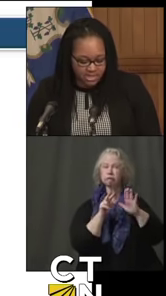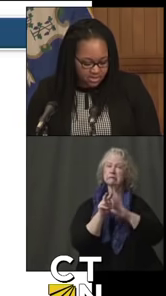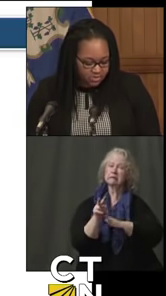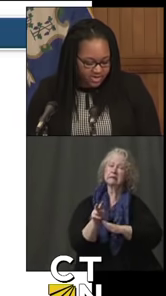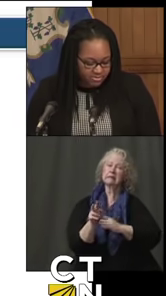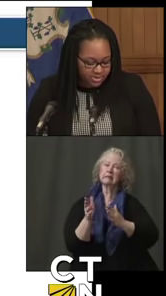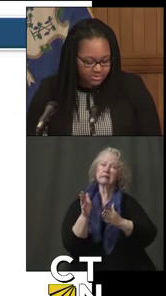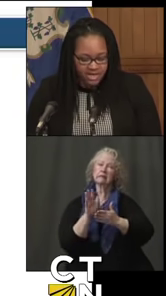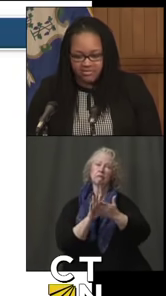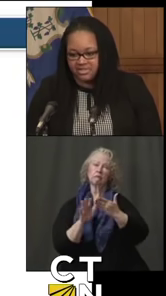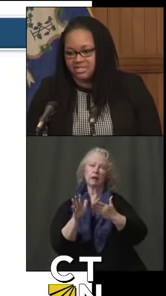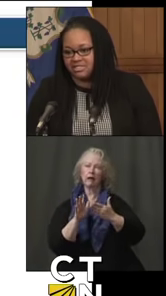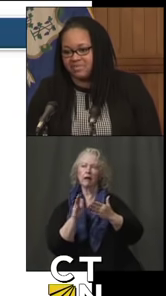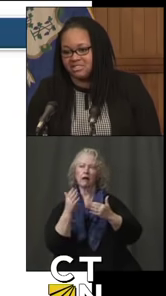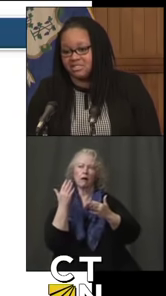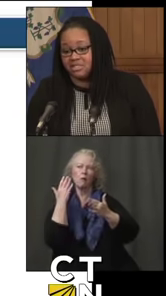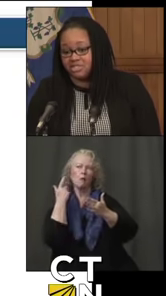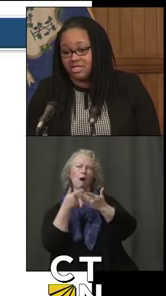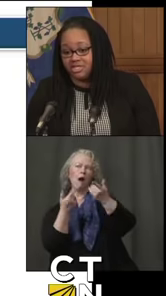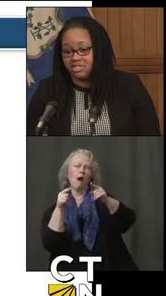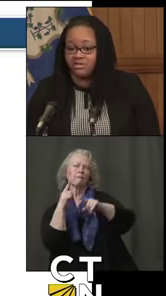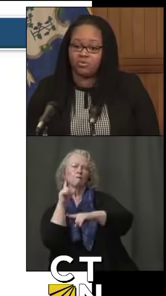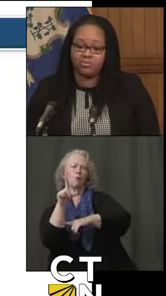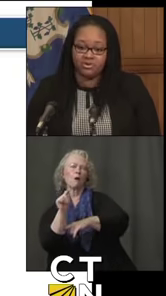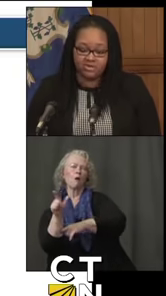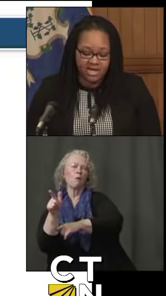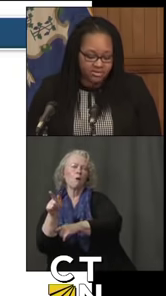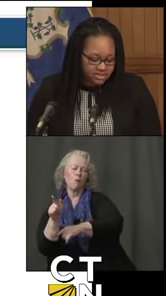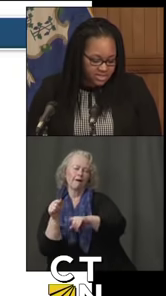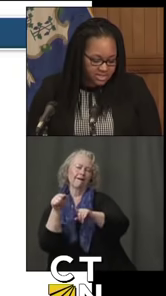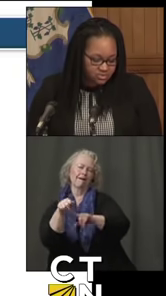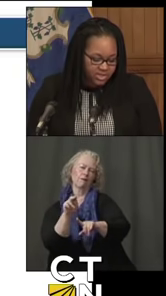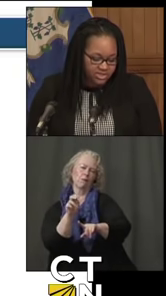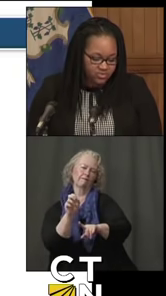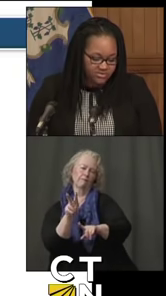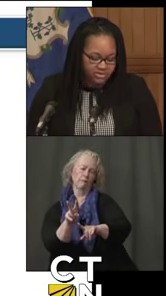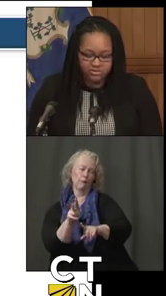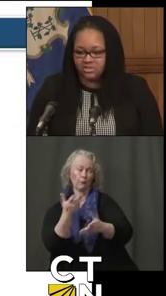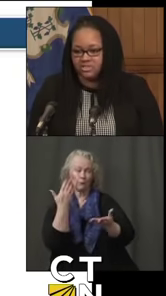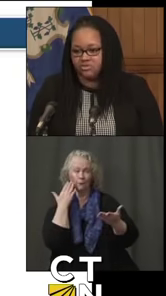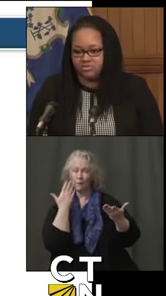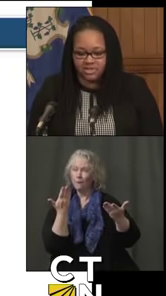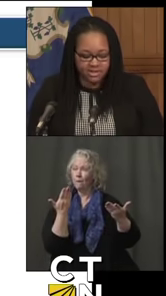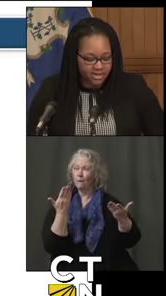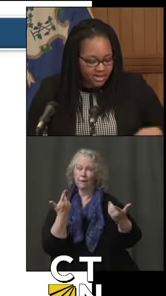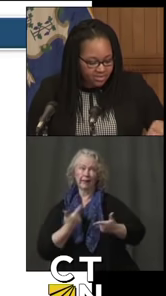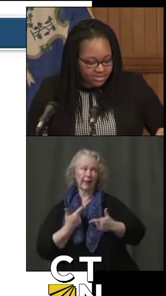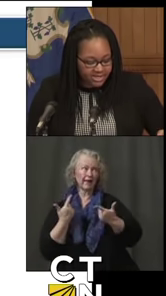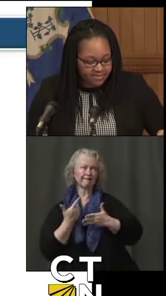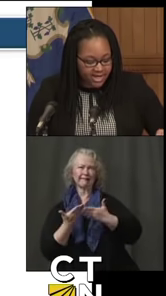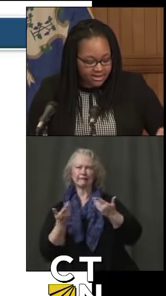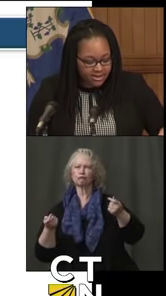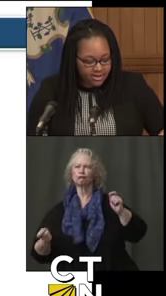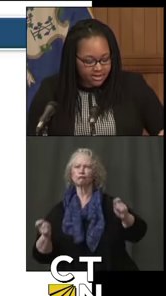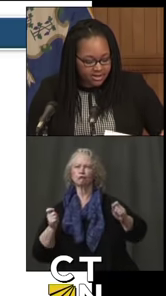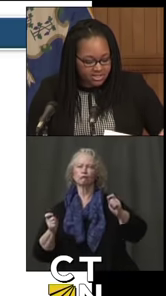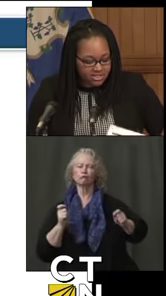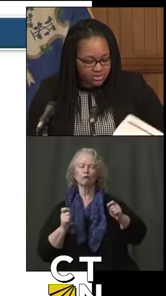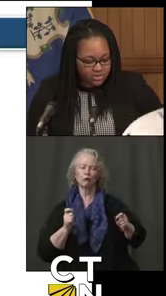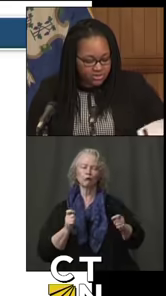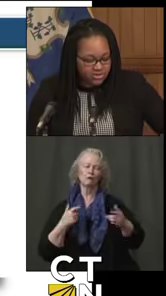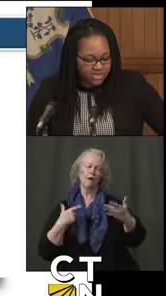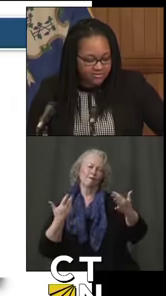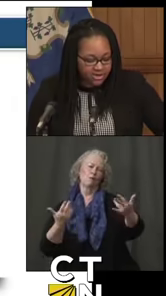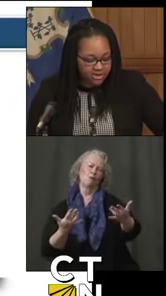be in November. Obviously, expenses can change. They can go up or go down as well as revenue, so this will be a plan that